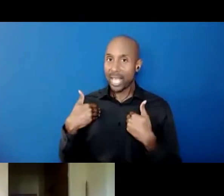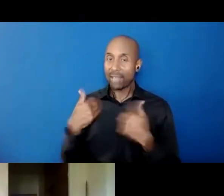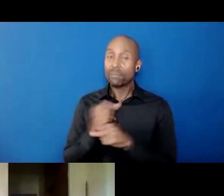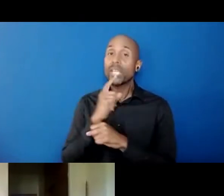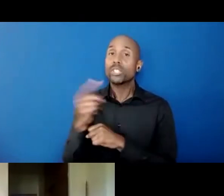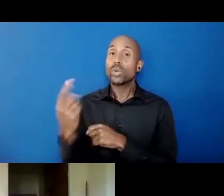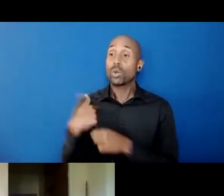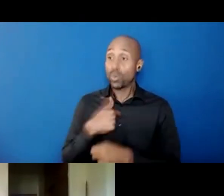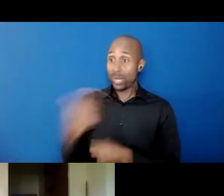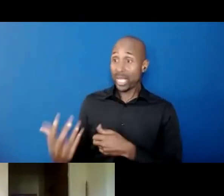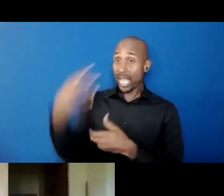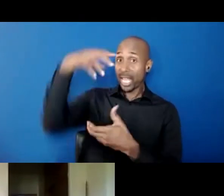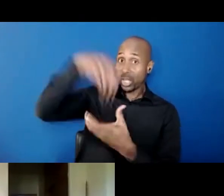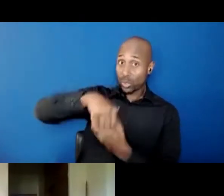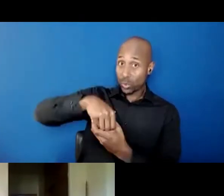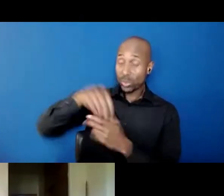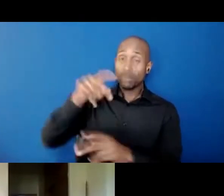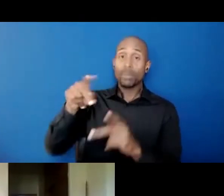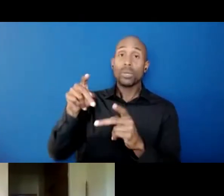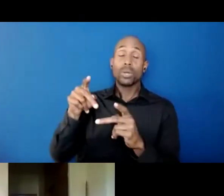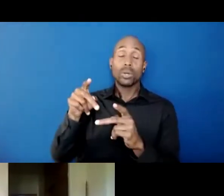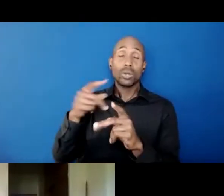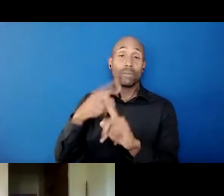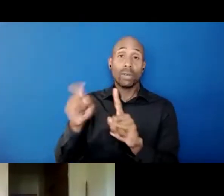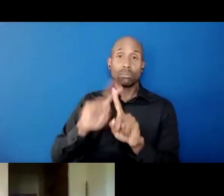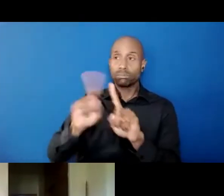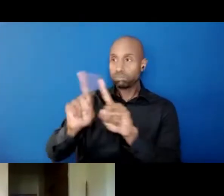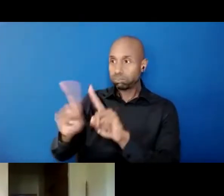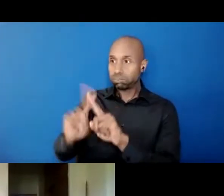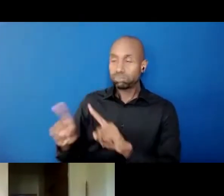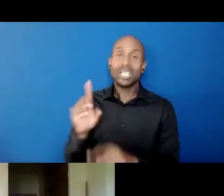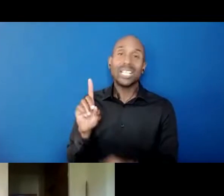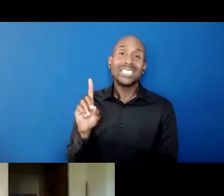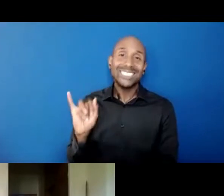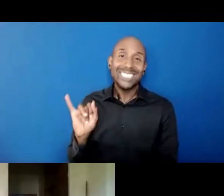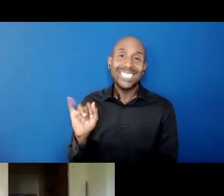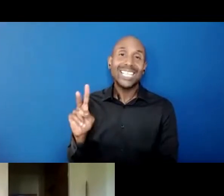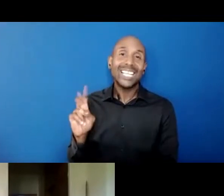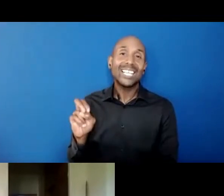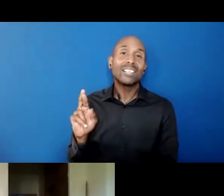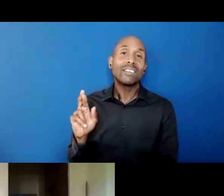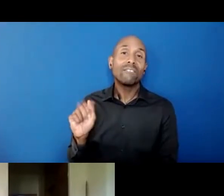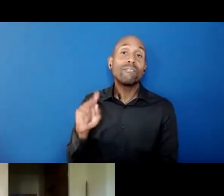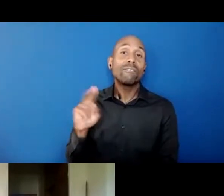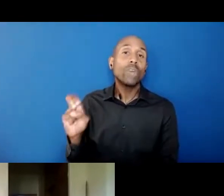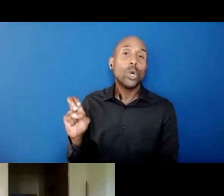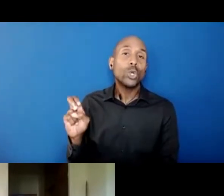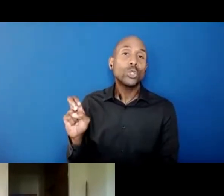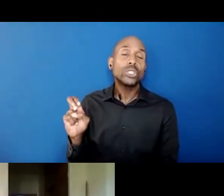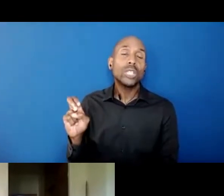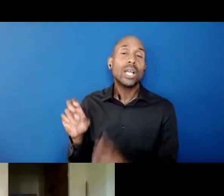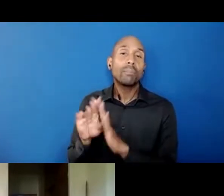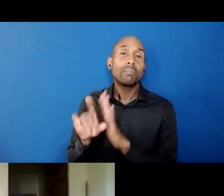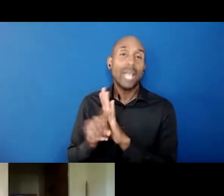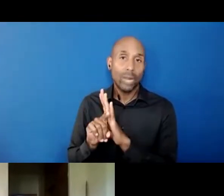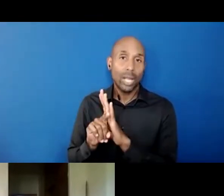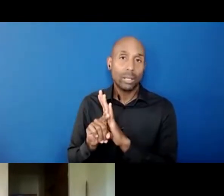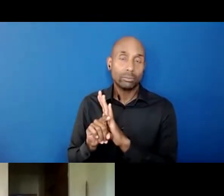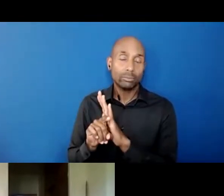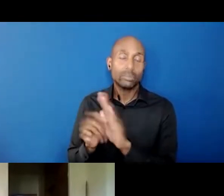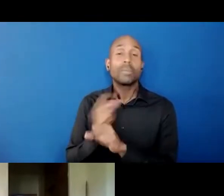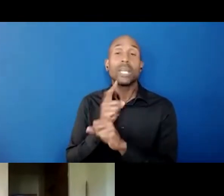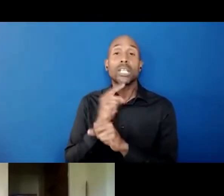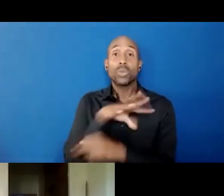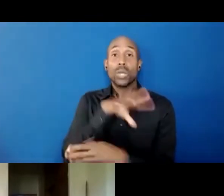including people from diverse audiences, diverse backgrounds in our exchange programs,